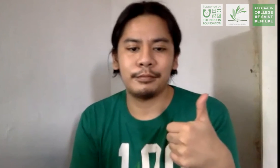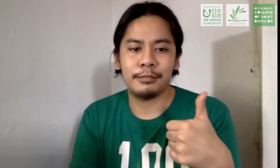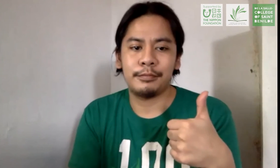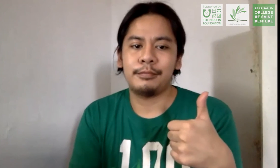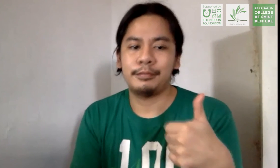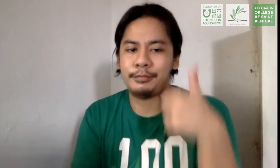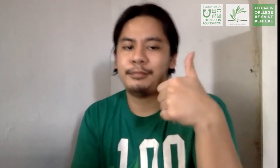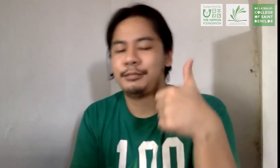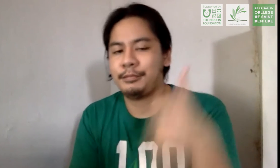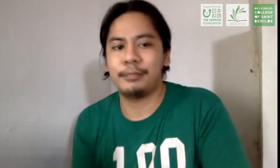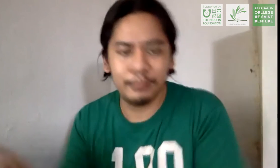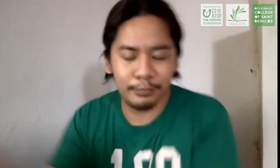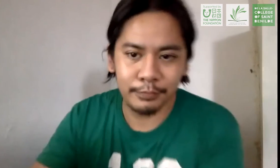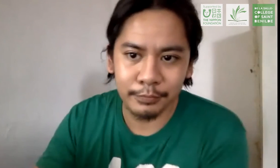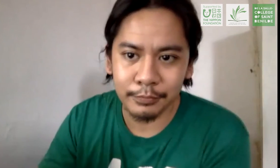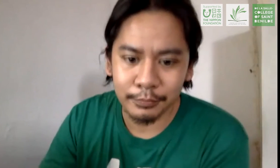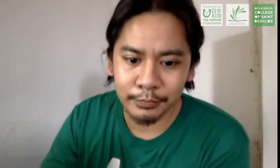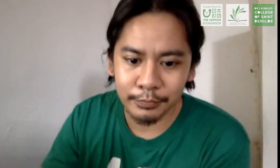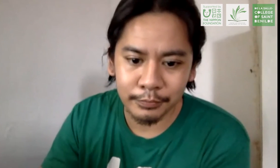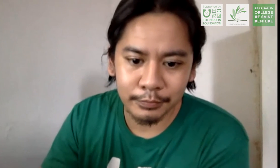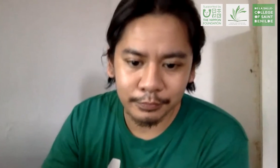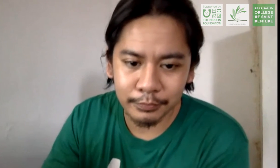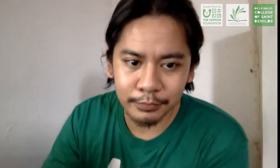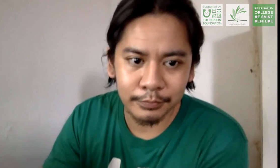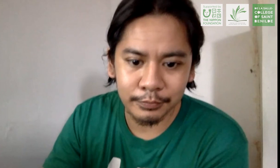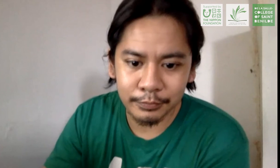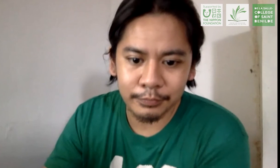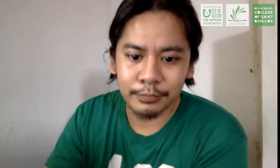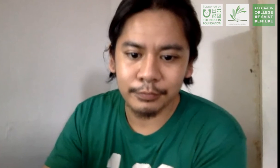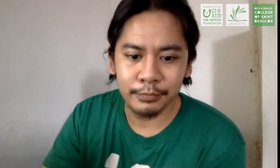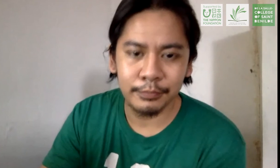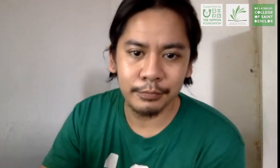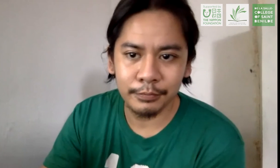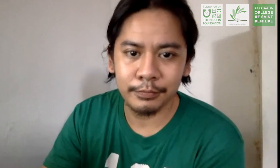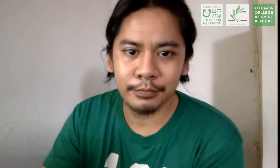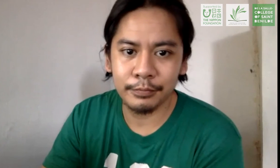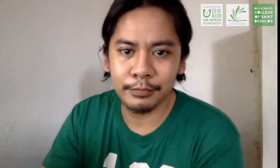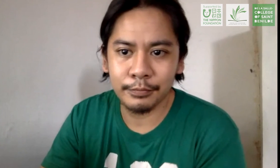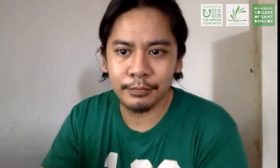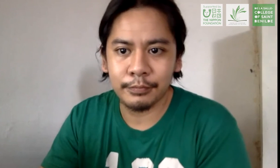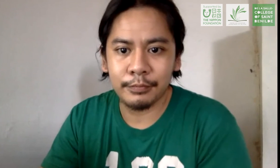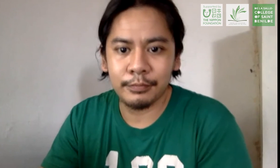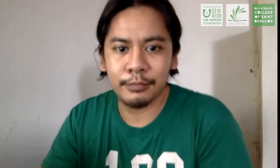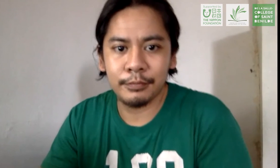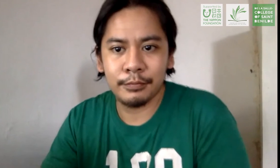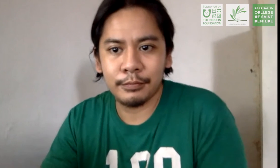it should be one hand just for the purposes of having the, like, the citation.